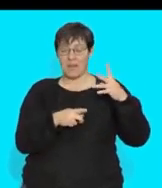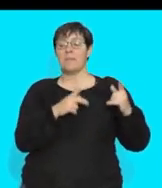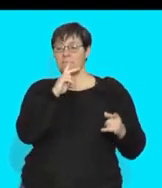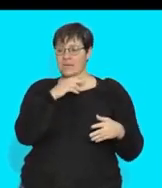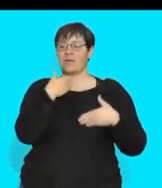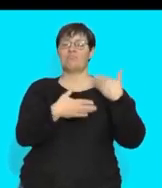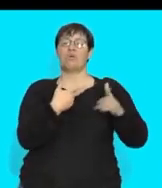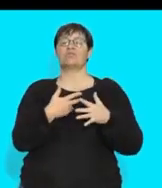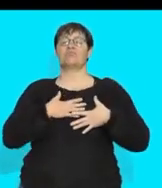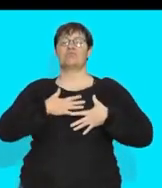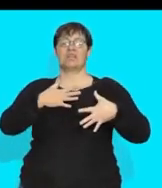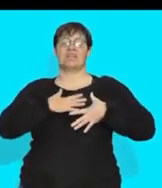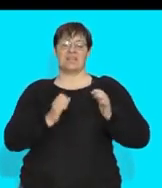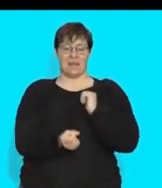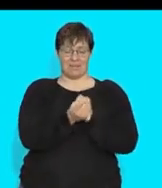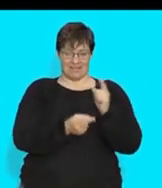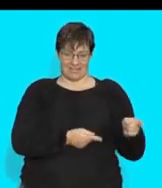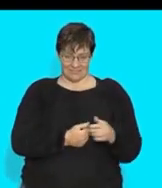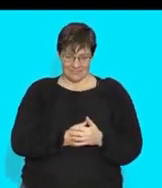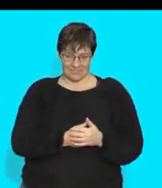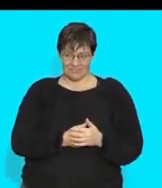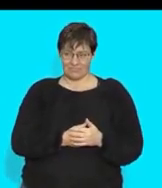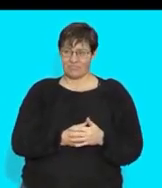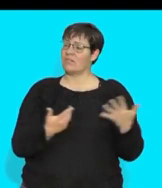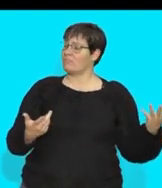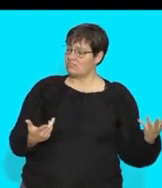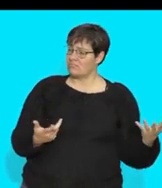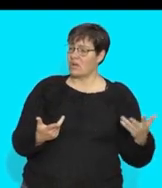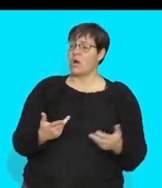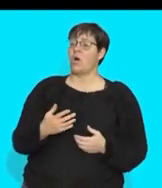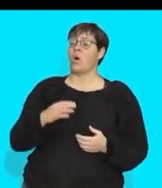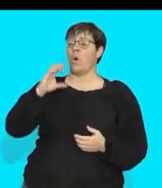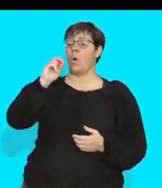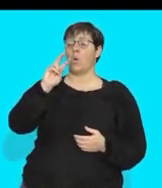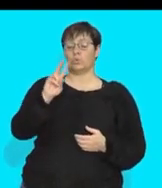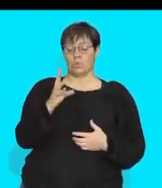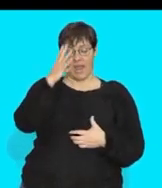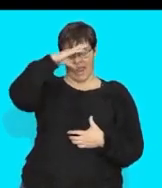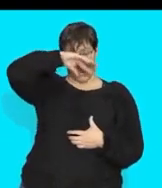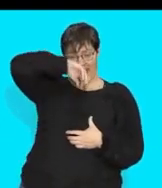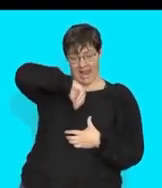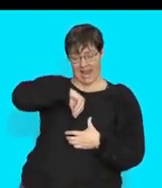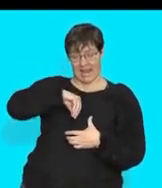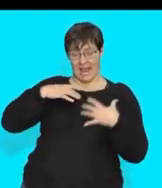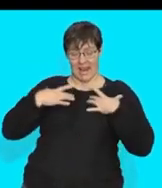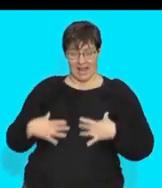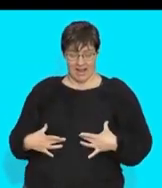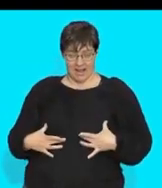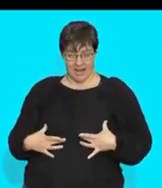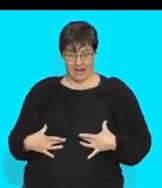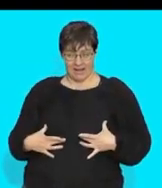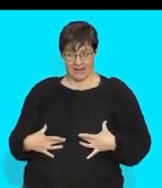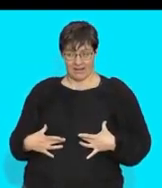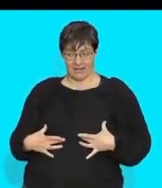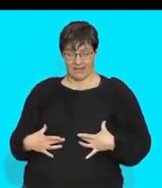And simply what happens is we just bring oxygen into the lungs. Guys, that's very important. Just into